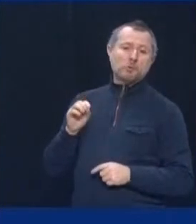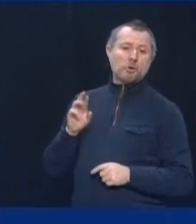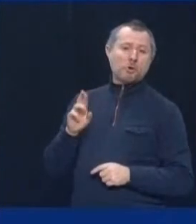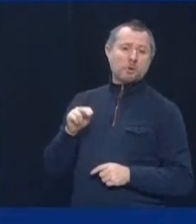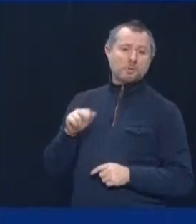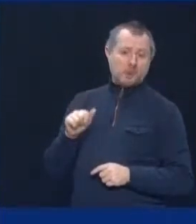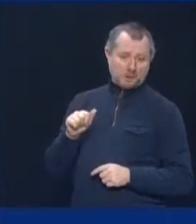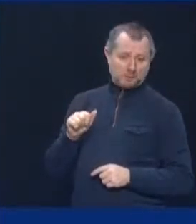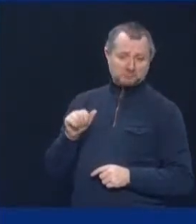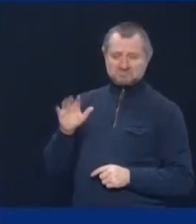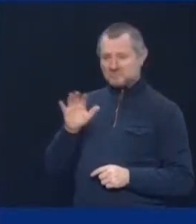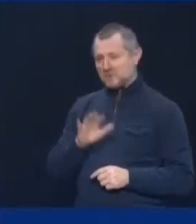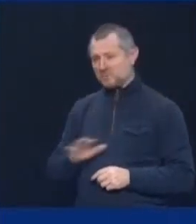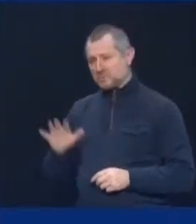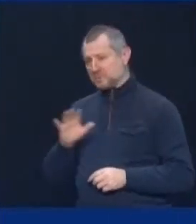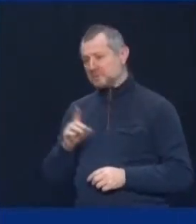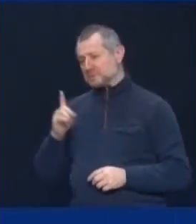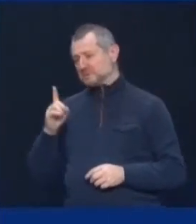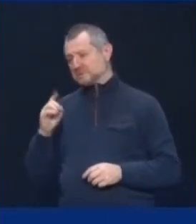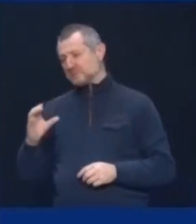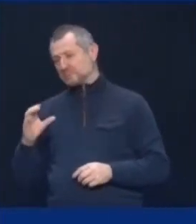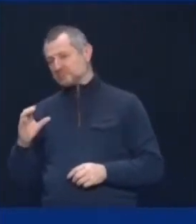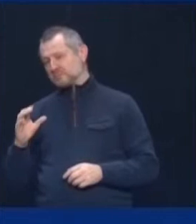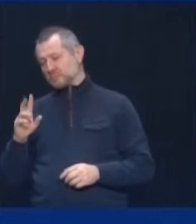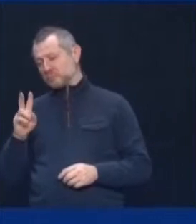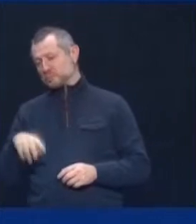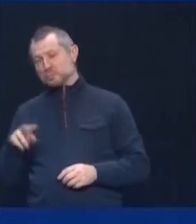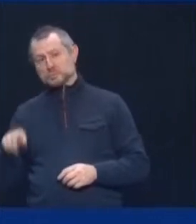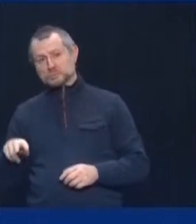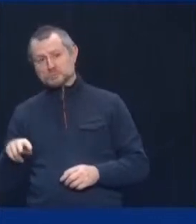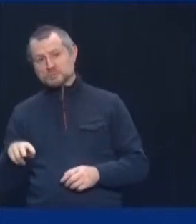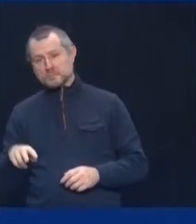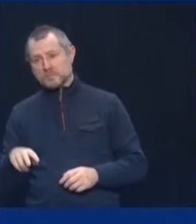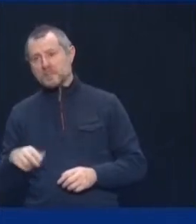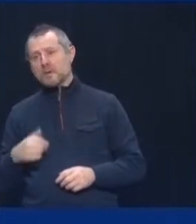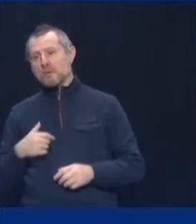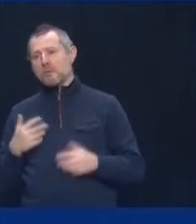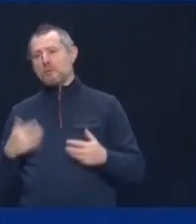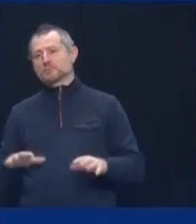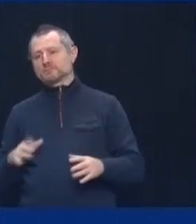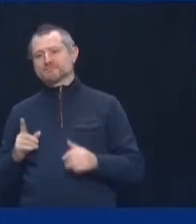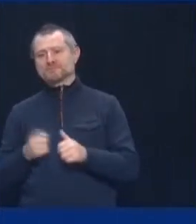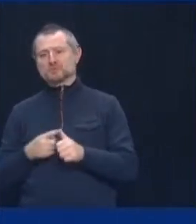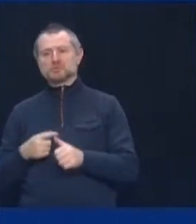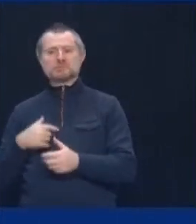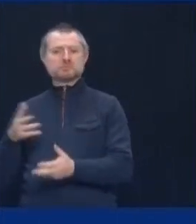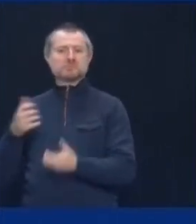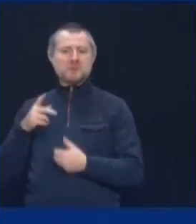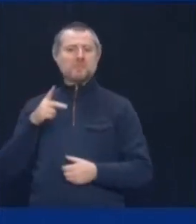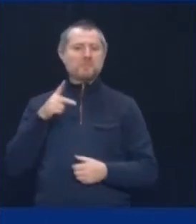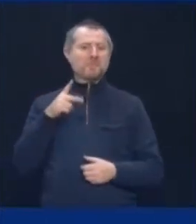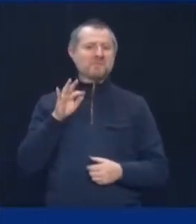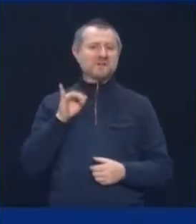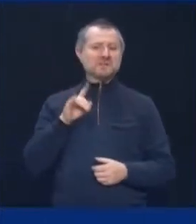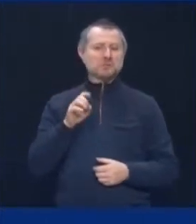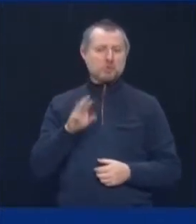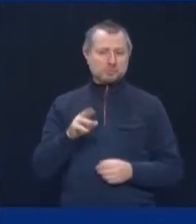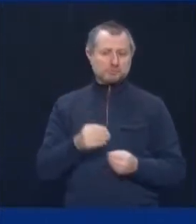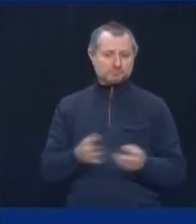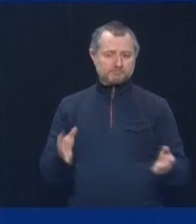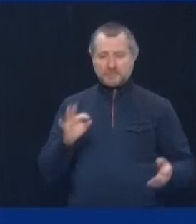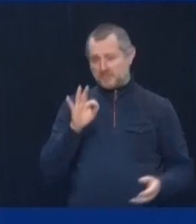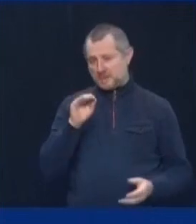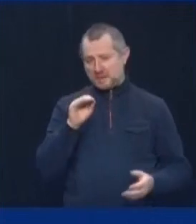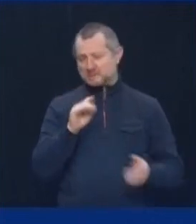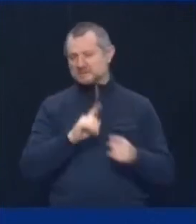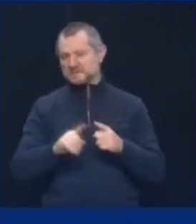22nd. As you know, we received the first Pfizer allocation that went to 90 hospitals,